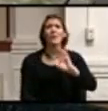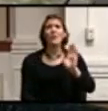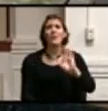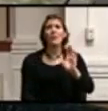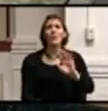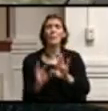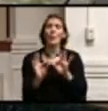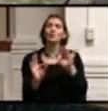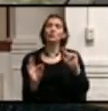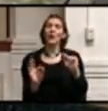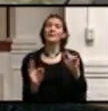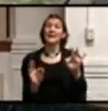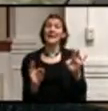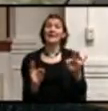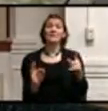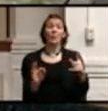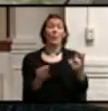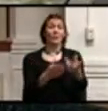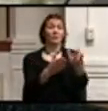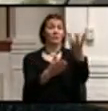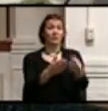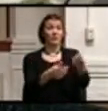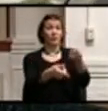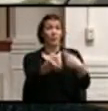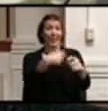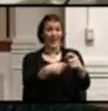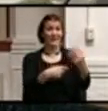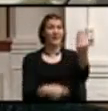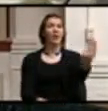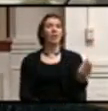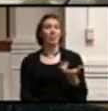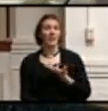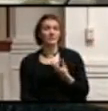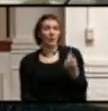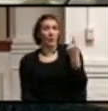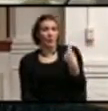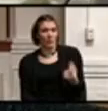soon as we're aware that somebody's leaving their position,